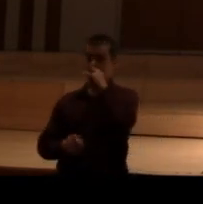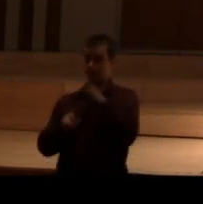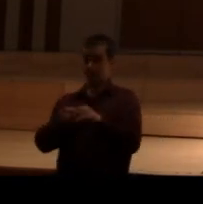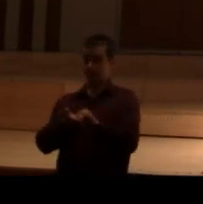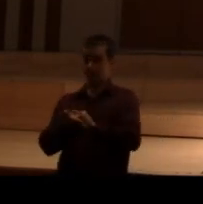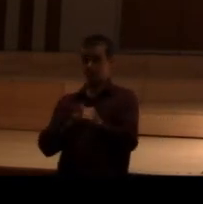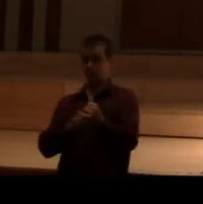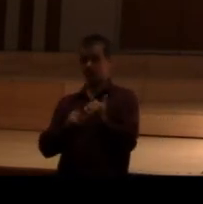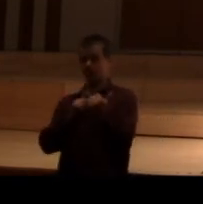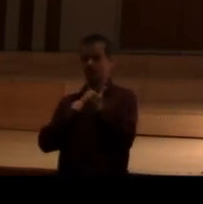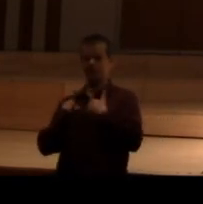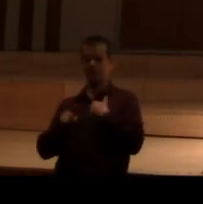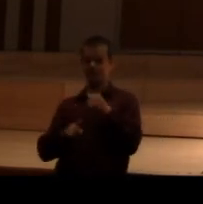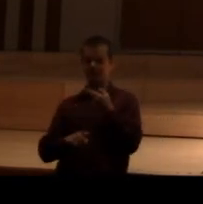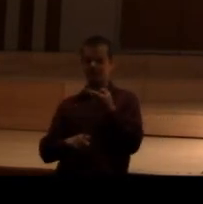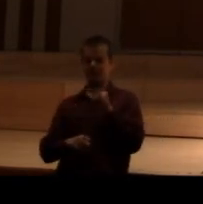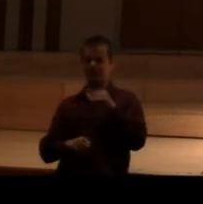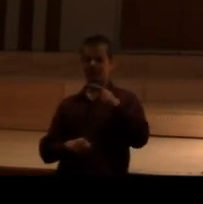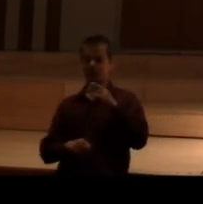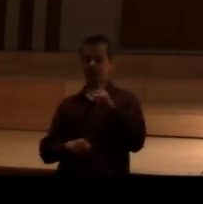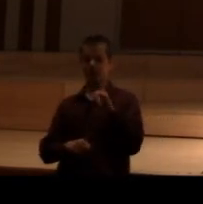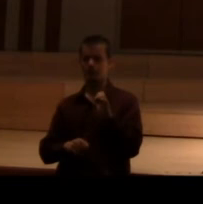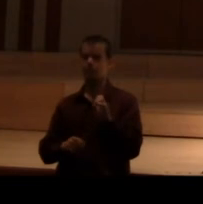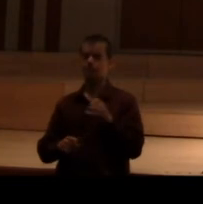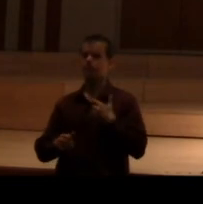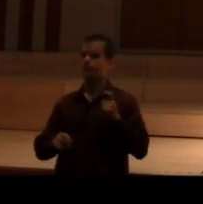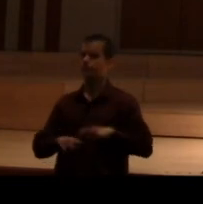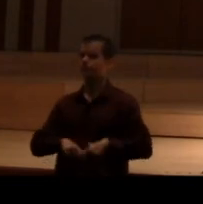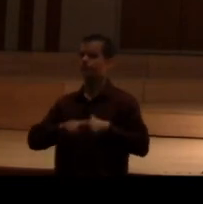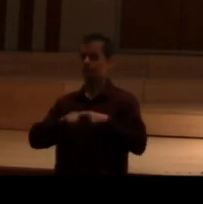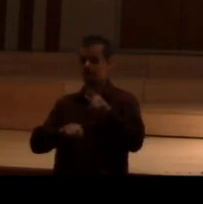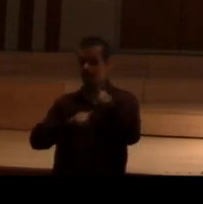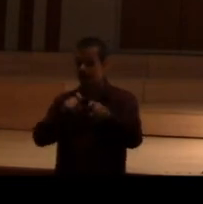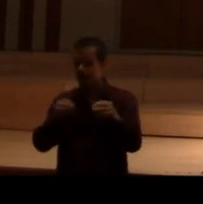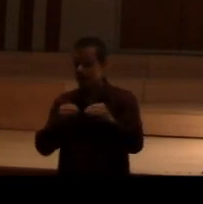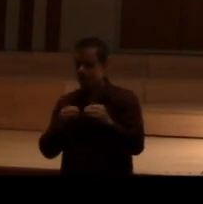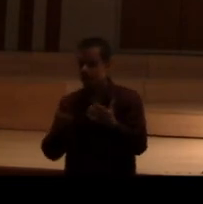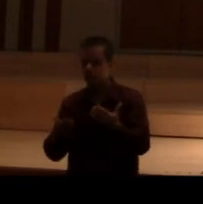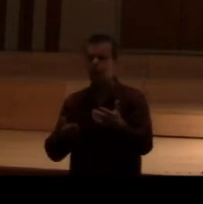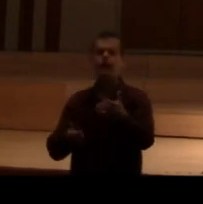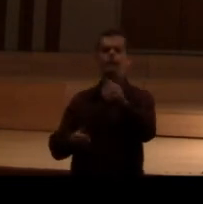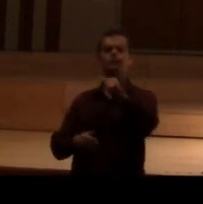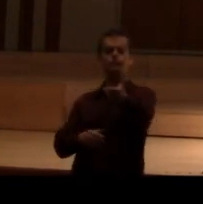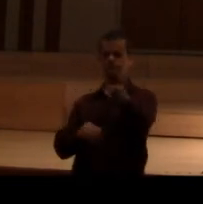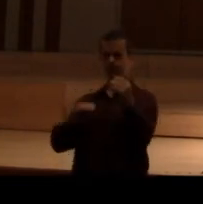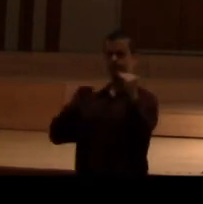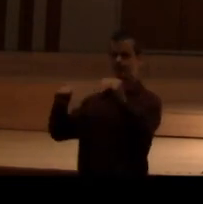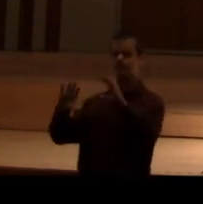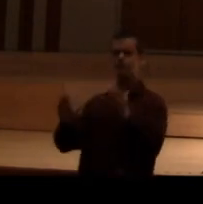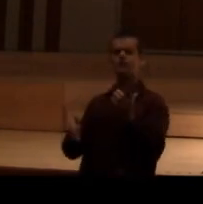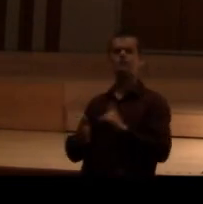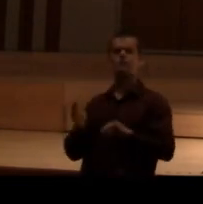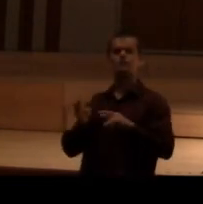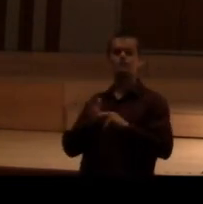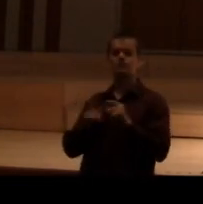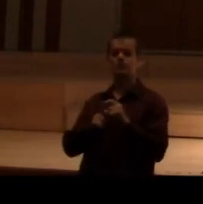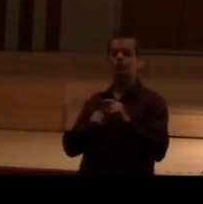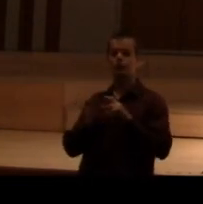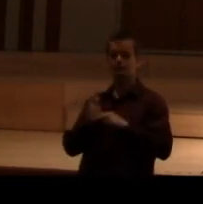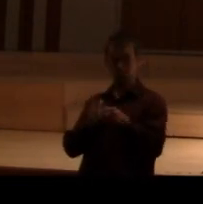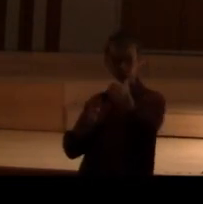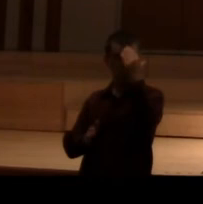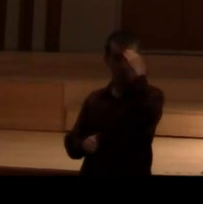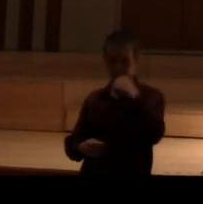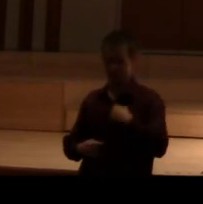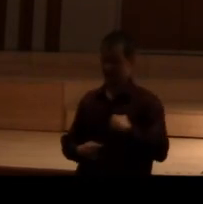I suppose that I probably should have stopped, asked him more, asked him to teach the class for a bit. What is this? Tell us about this thing that you know